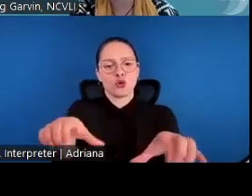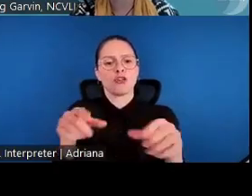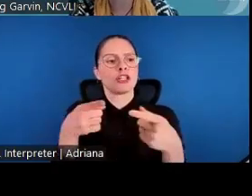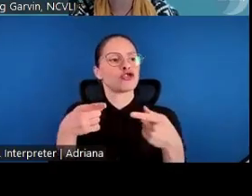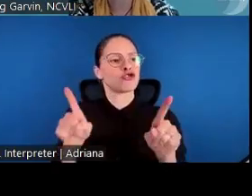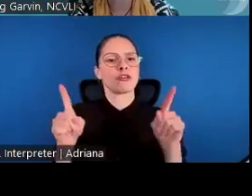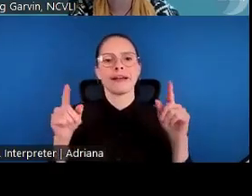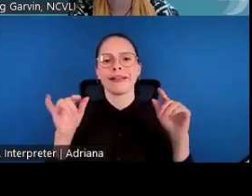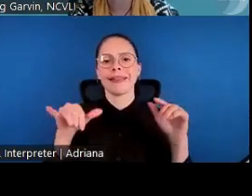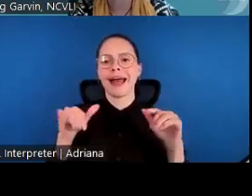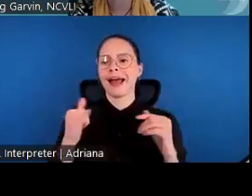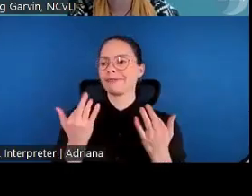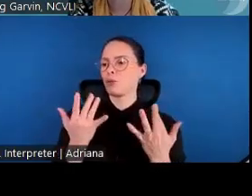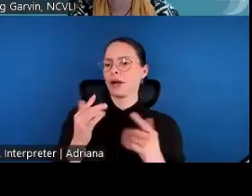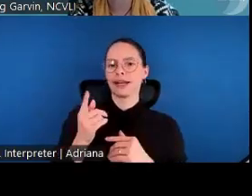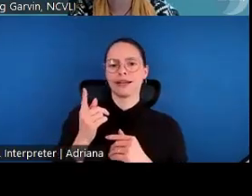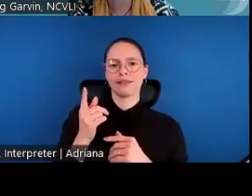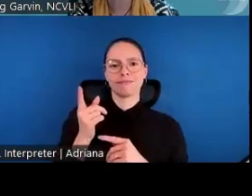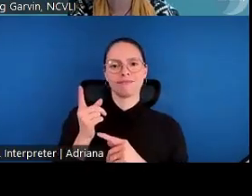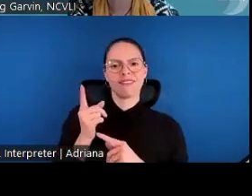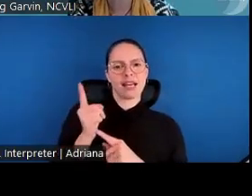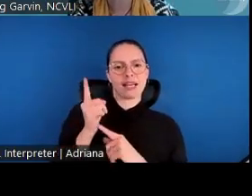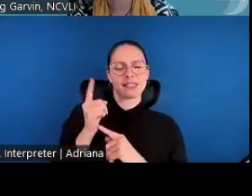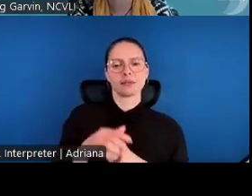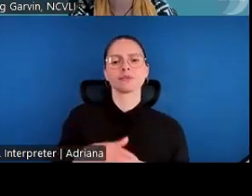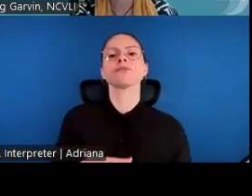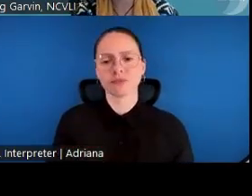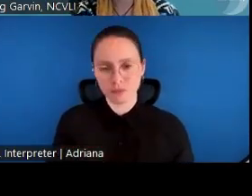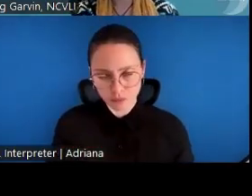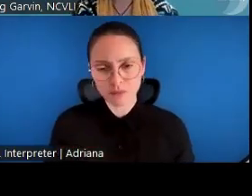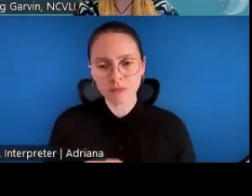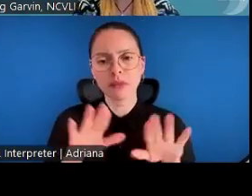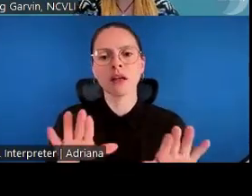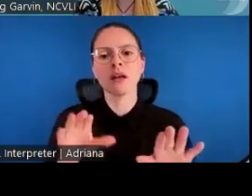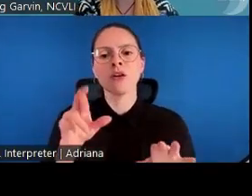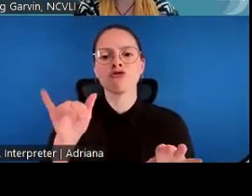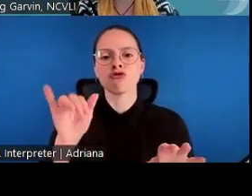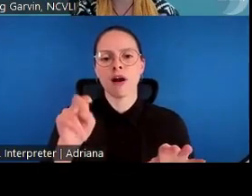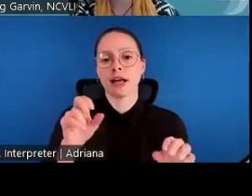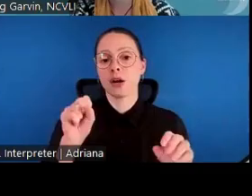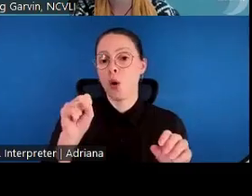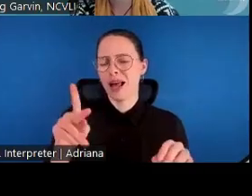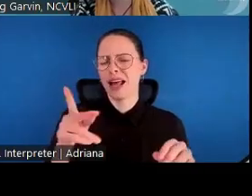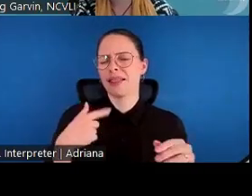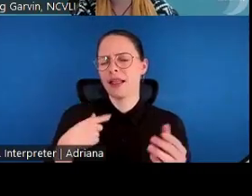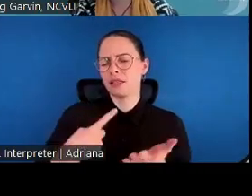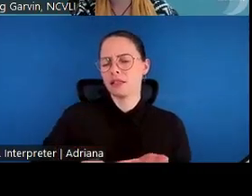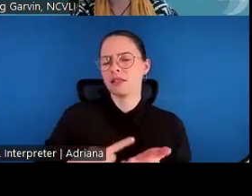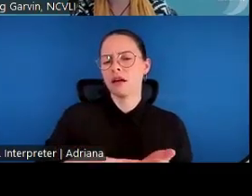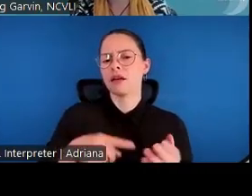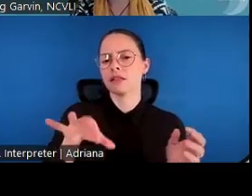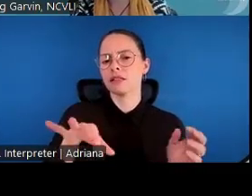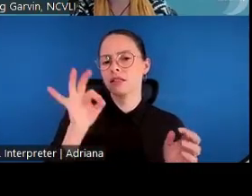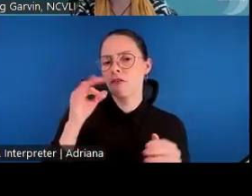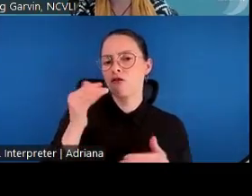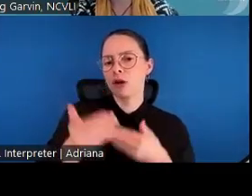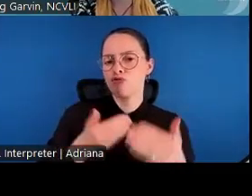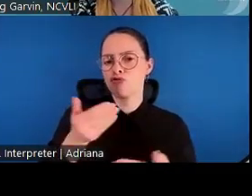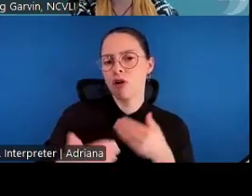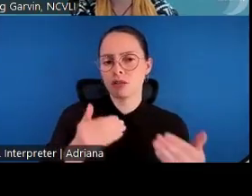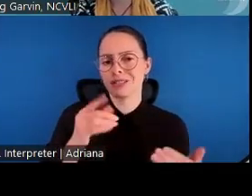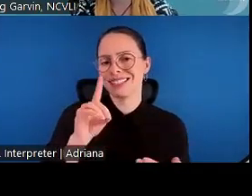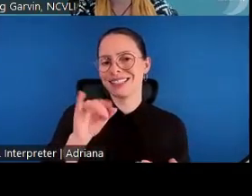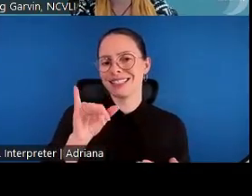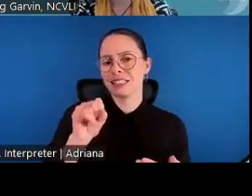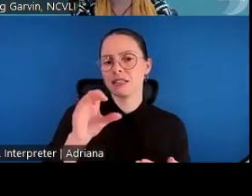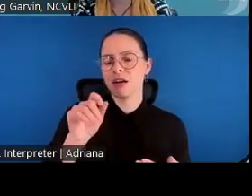interests? Yeah, so let's talk about discovery, right? We talked a little bit about this before. What does the discovery process look like? And when we talk